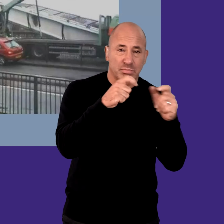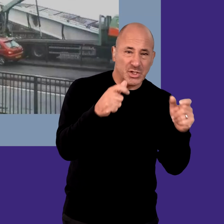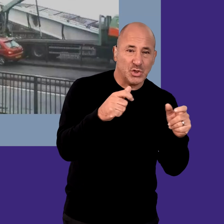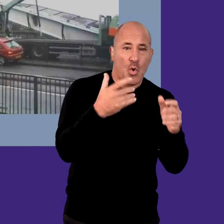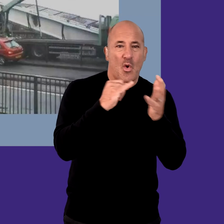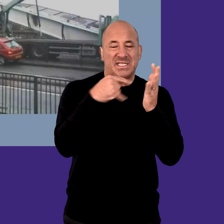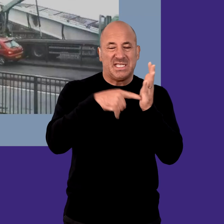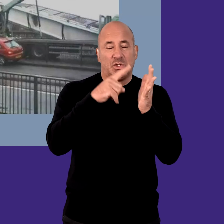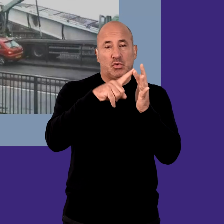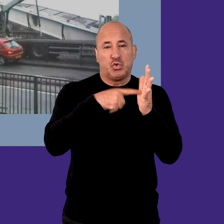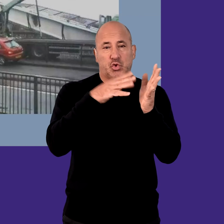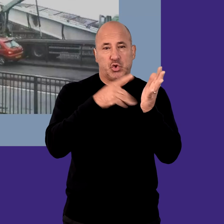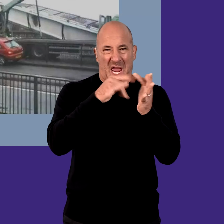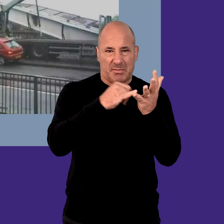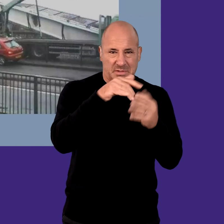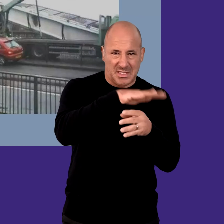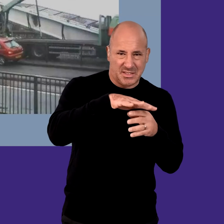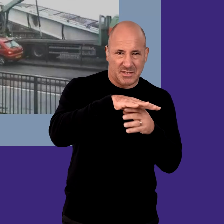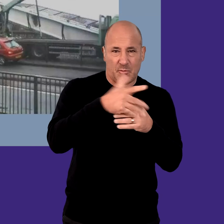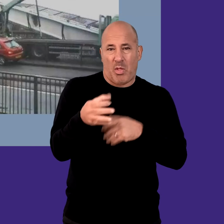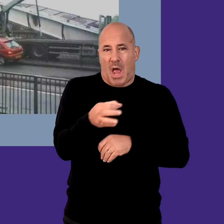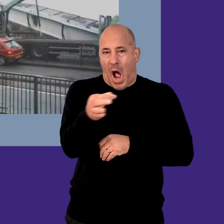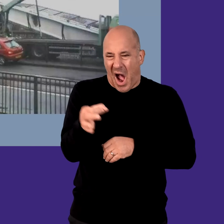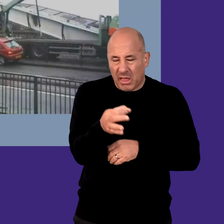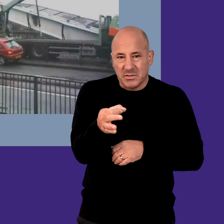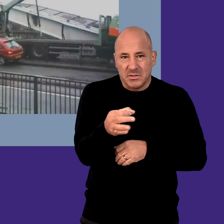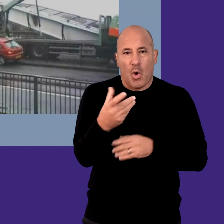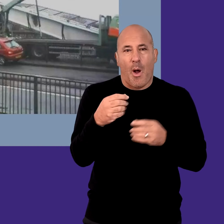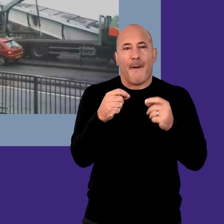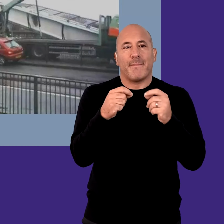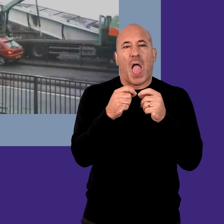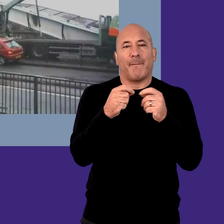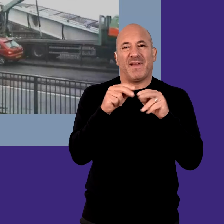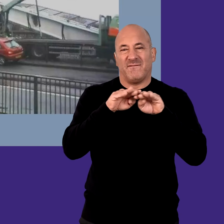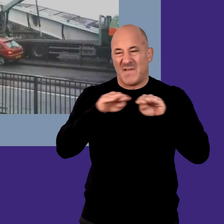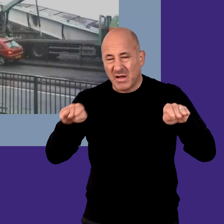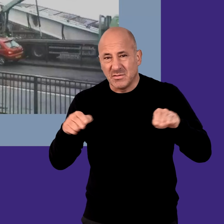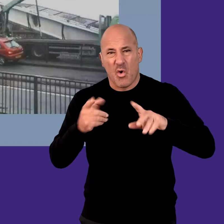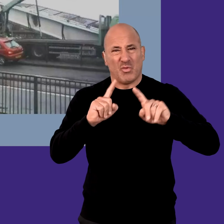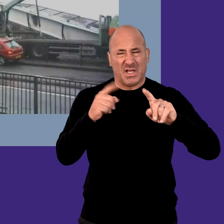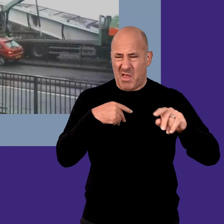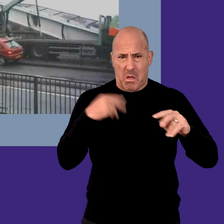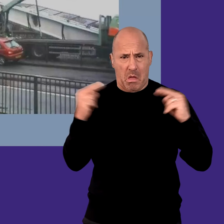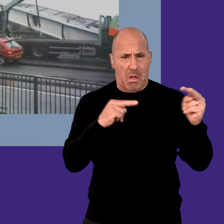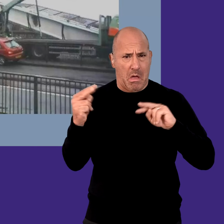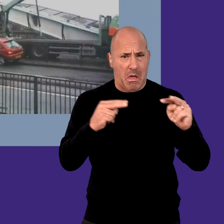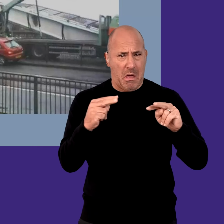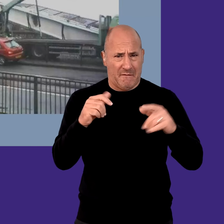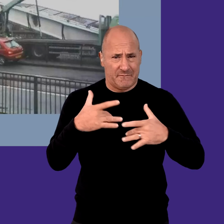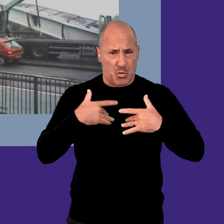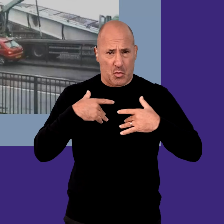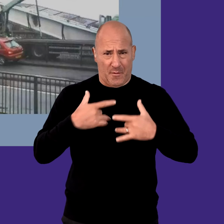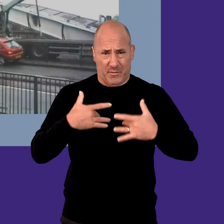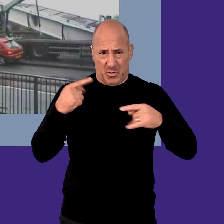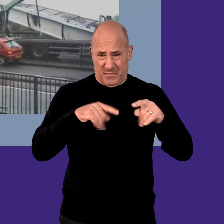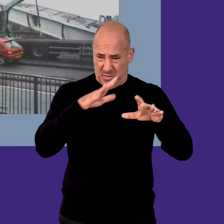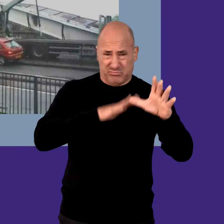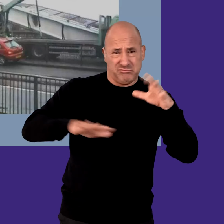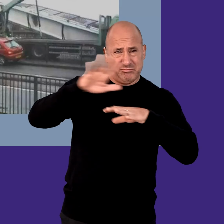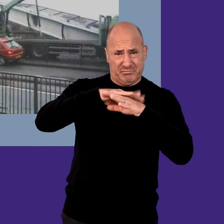Bridge estate, the St James estate, the Island, Bawlby Flats. These views and